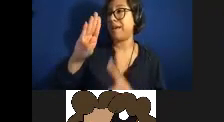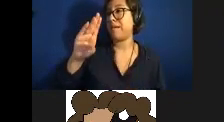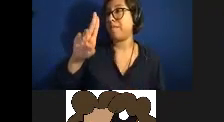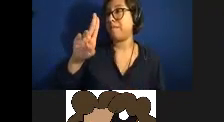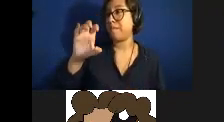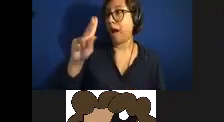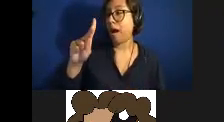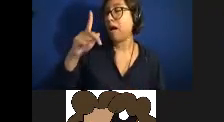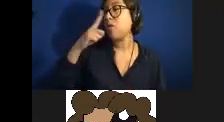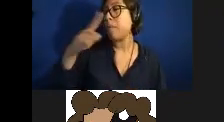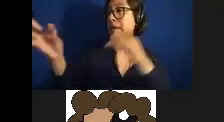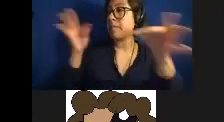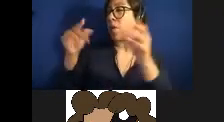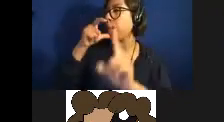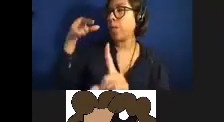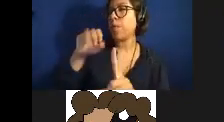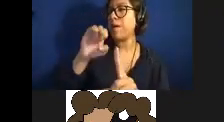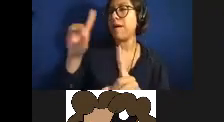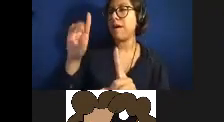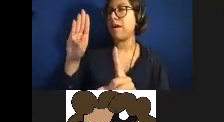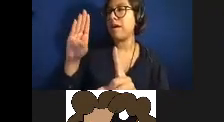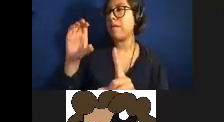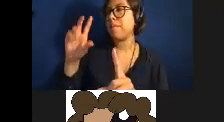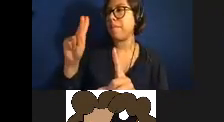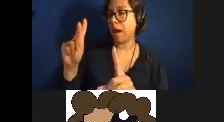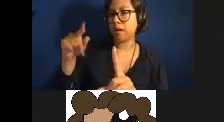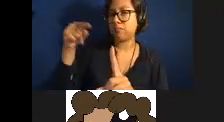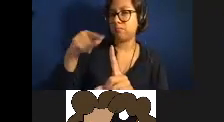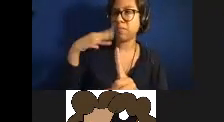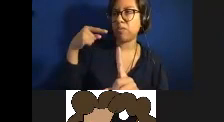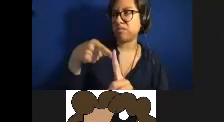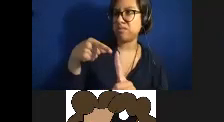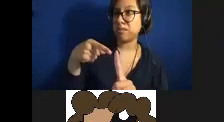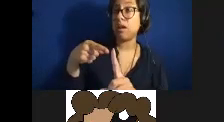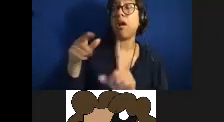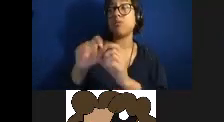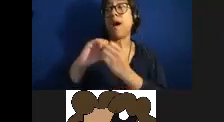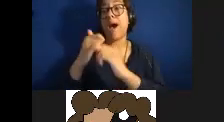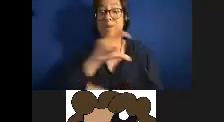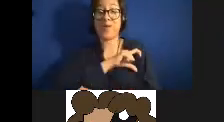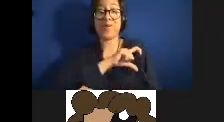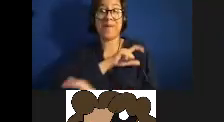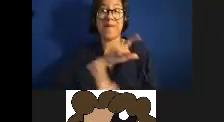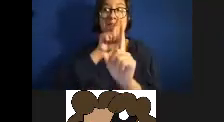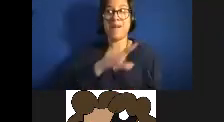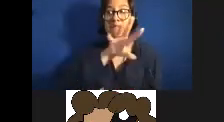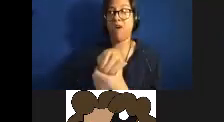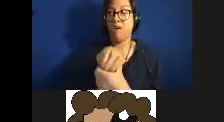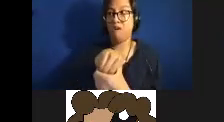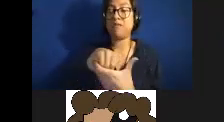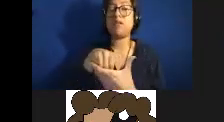and explain who Ed Buck is and what he has done and the way law enforcement has responded.